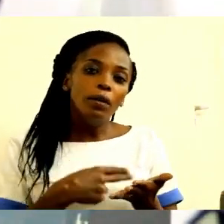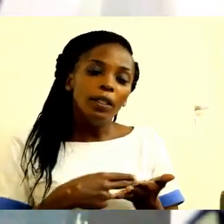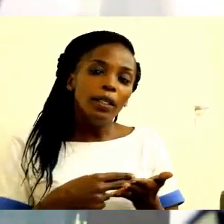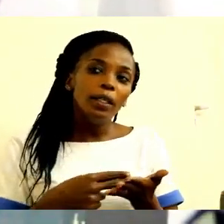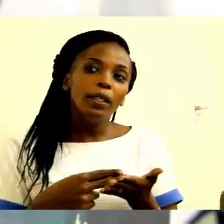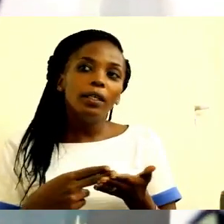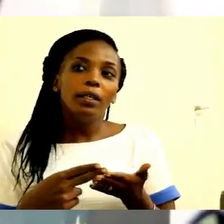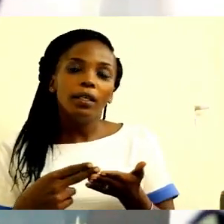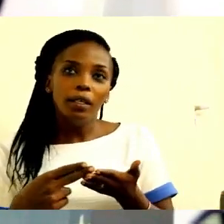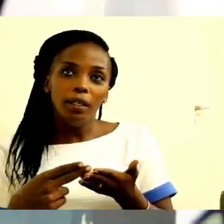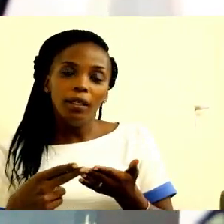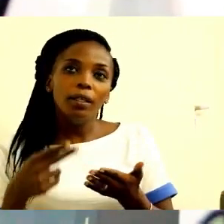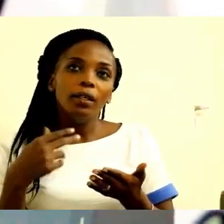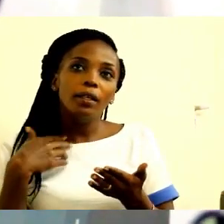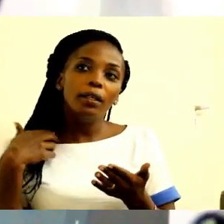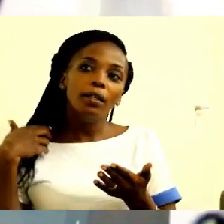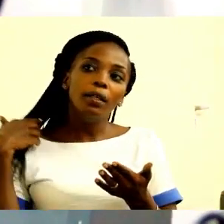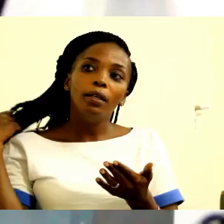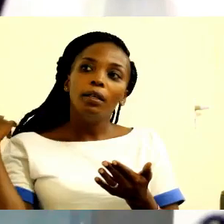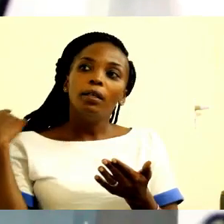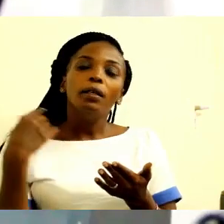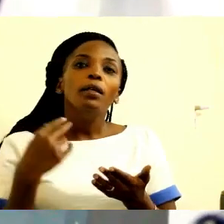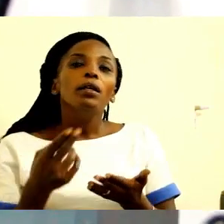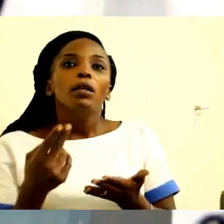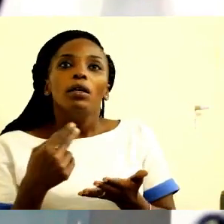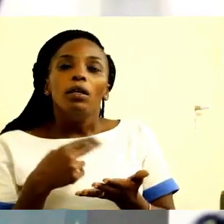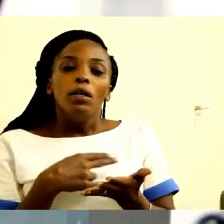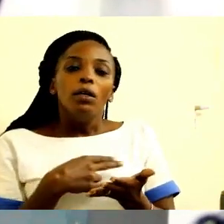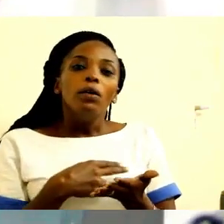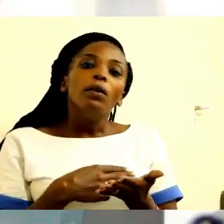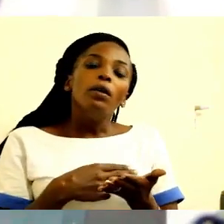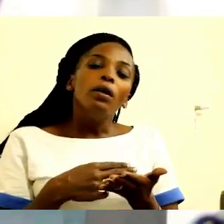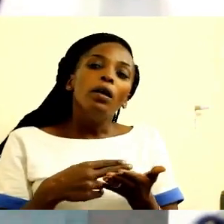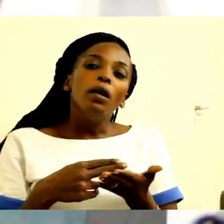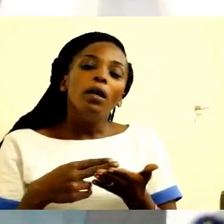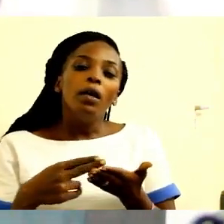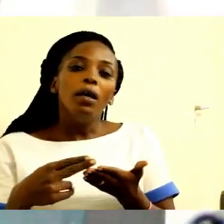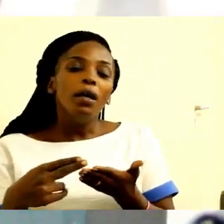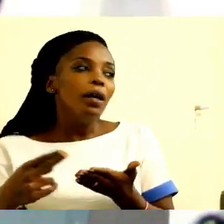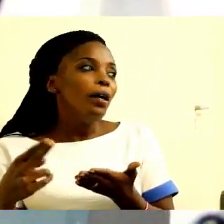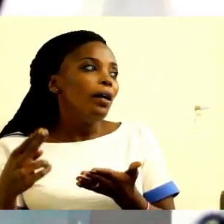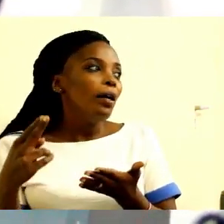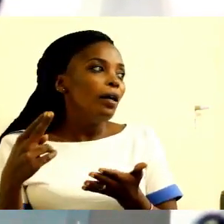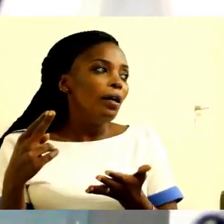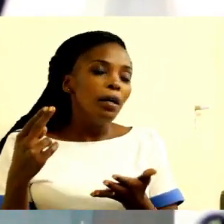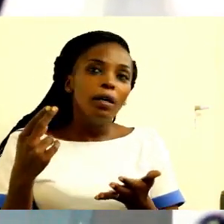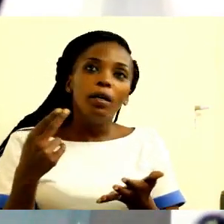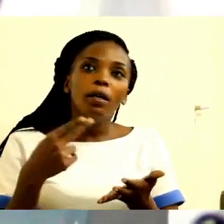Oh.